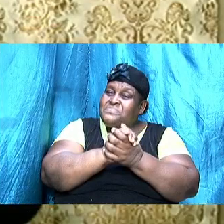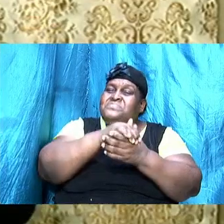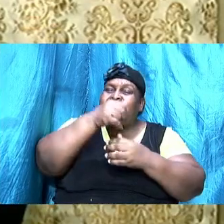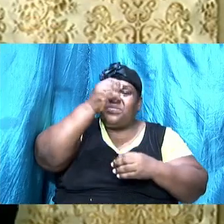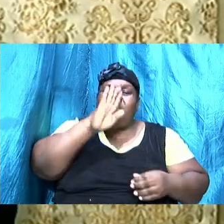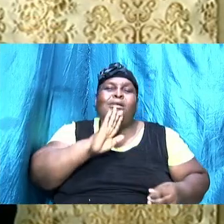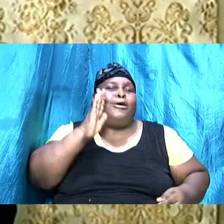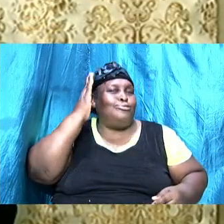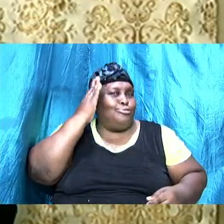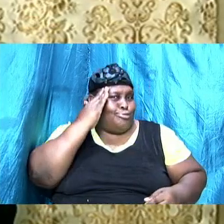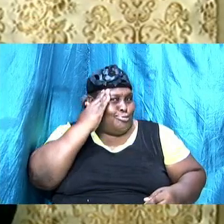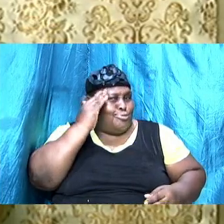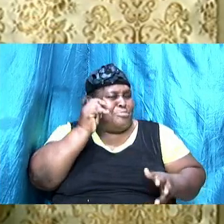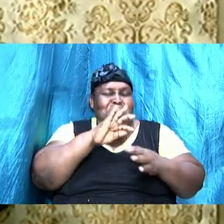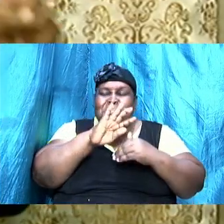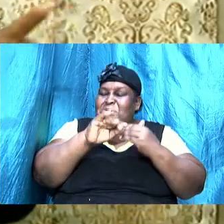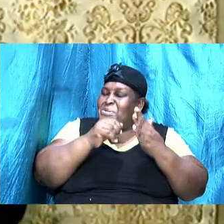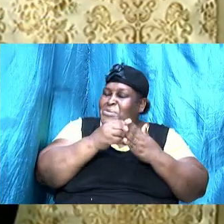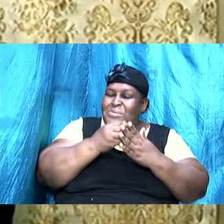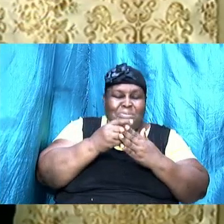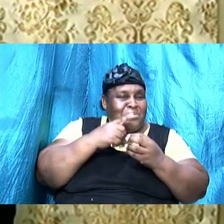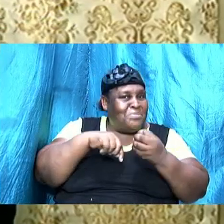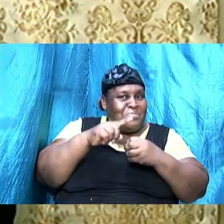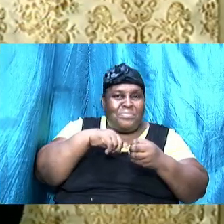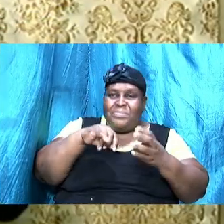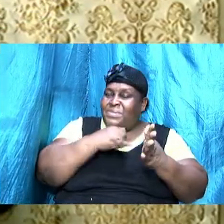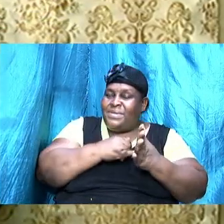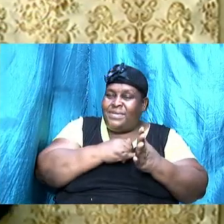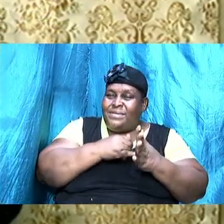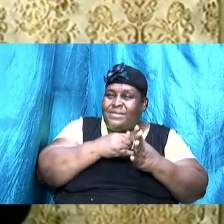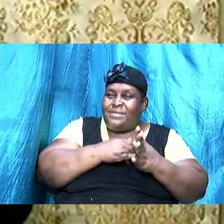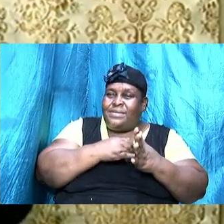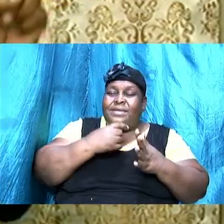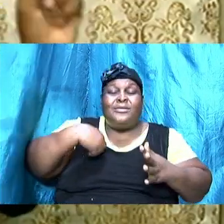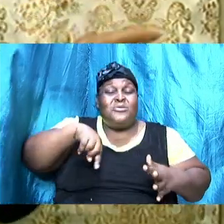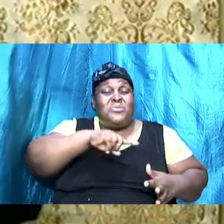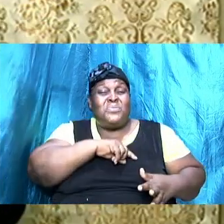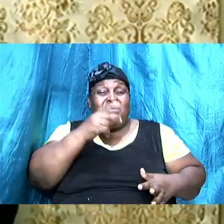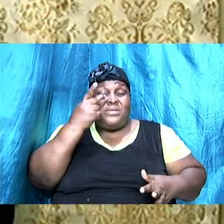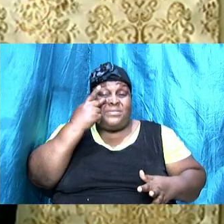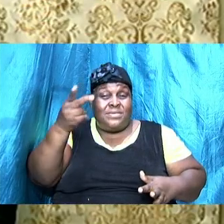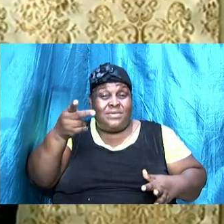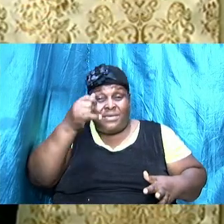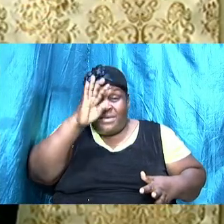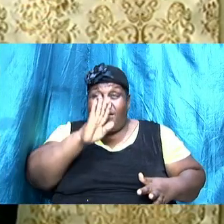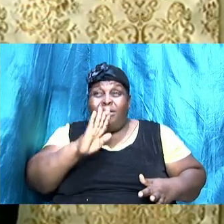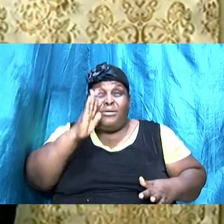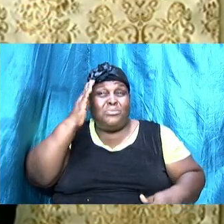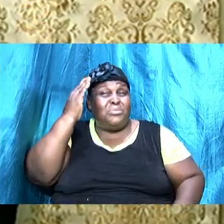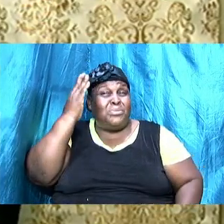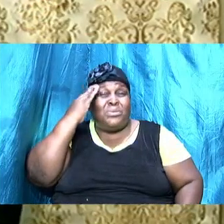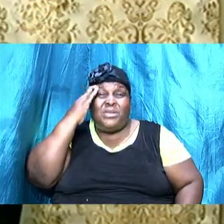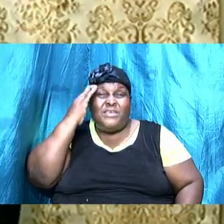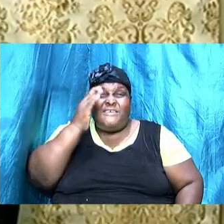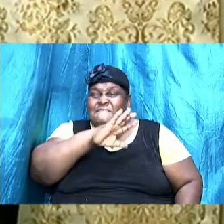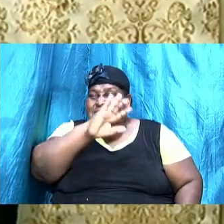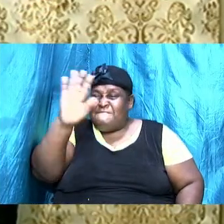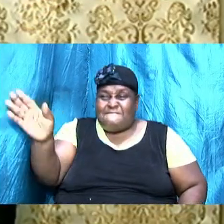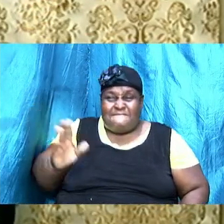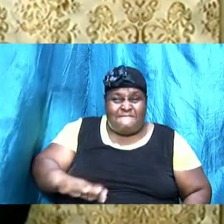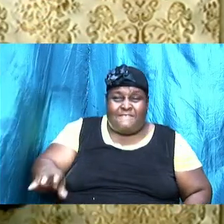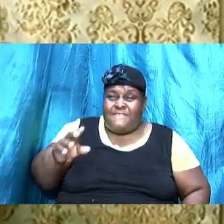God knew about it. And we will see that even though he knows, he didn't fix